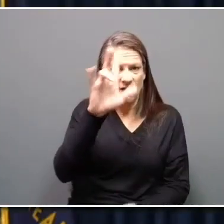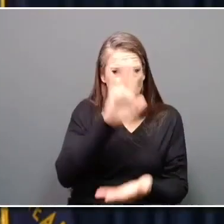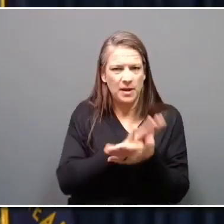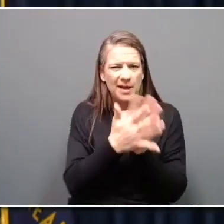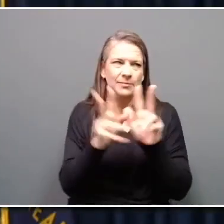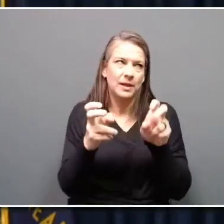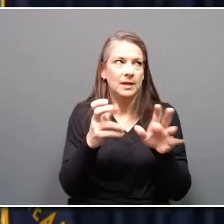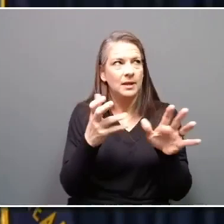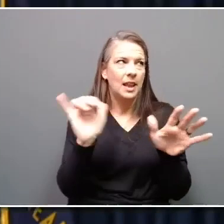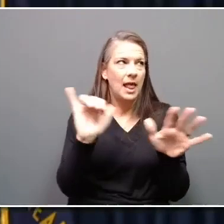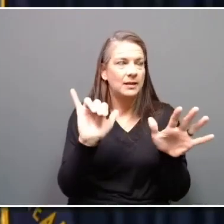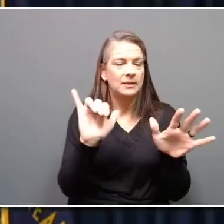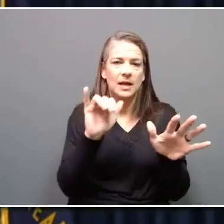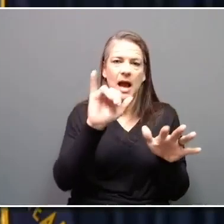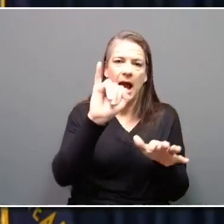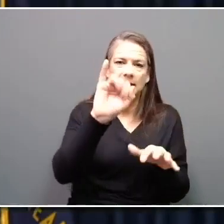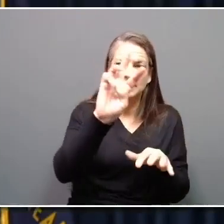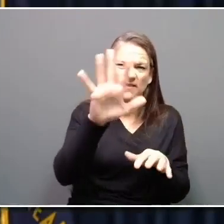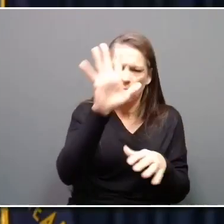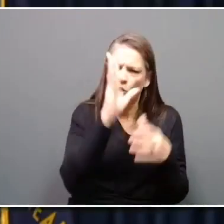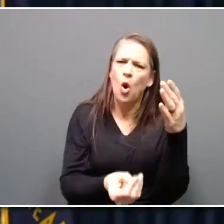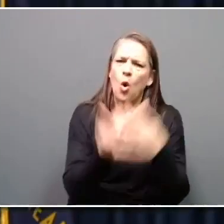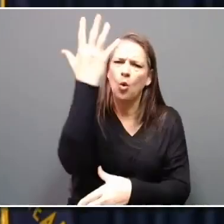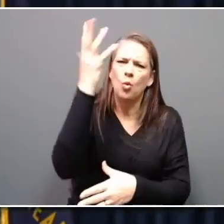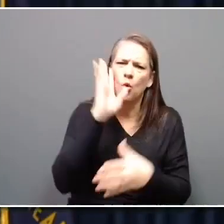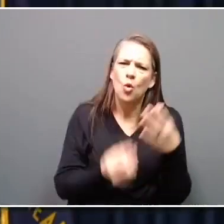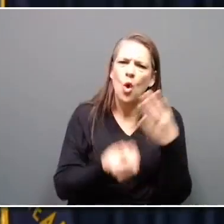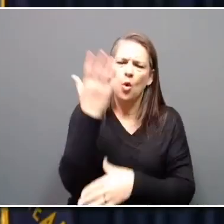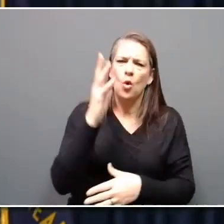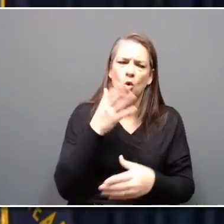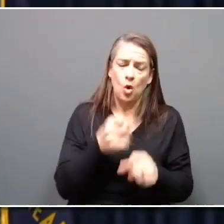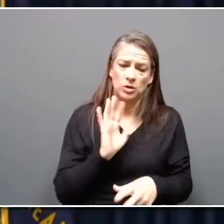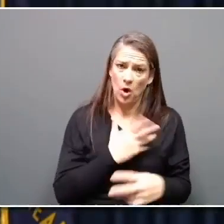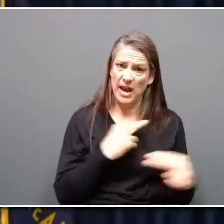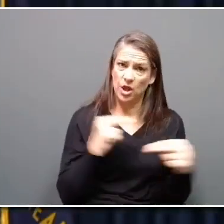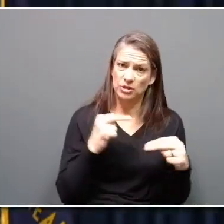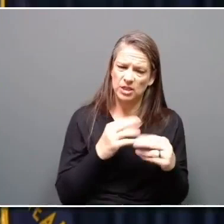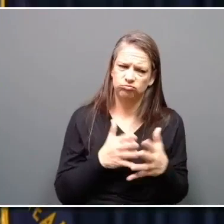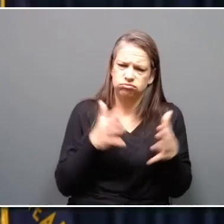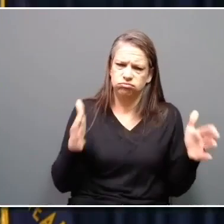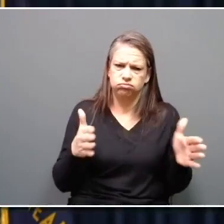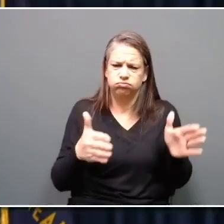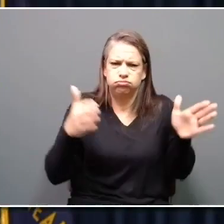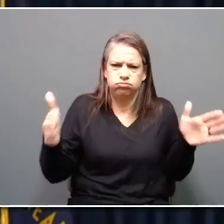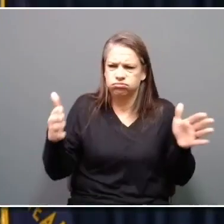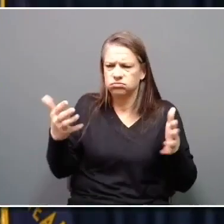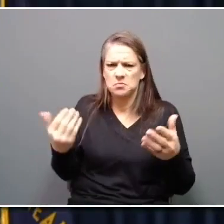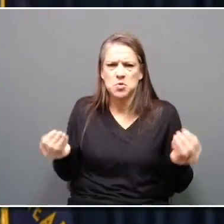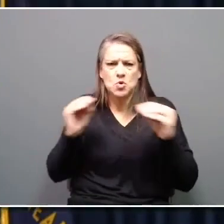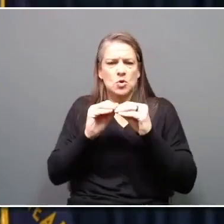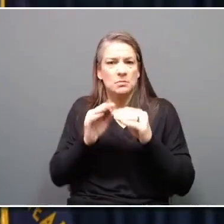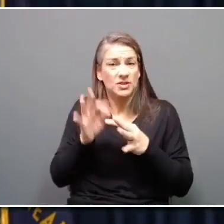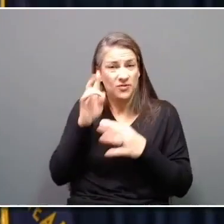of future growth and certainly expanding the interstate system, especially in southern Kentucky as we move